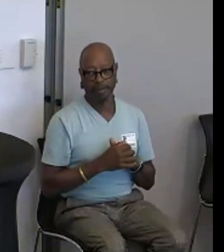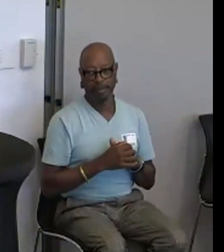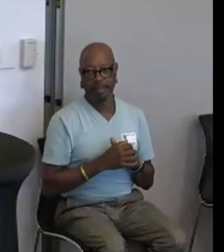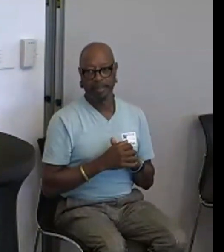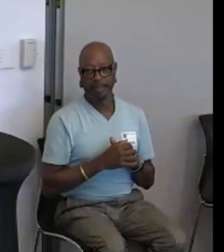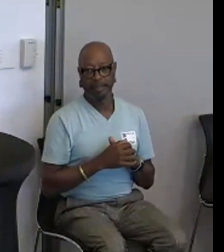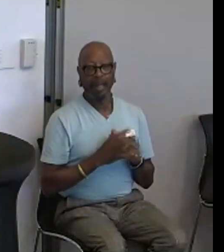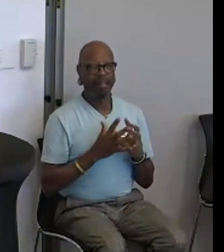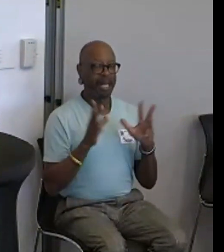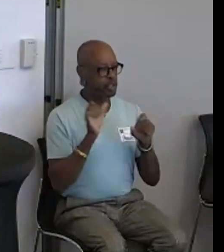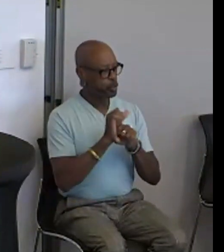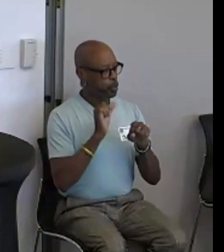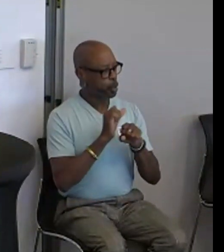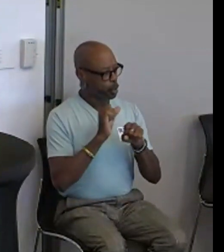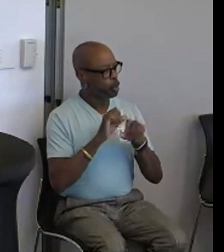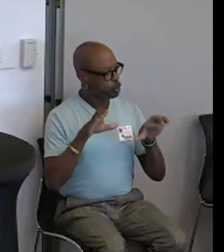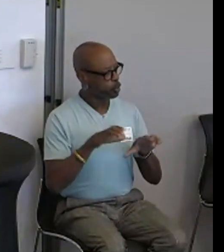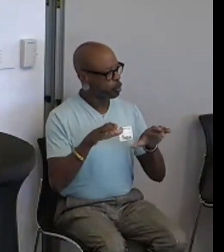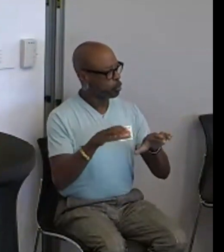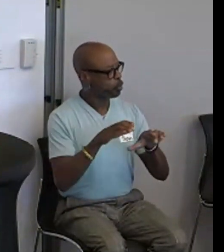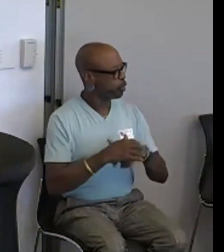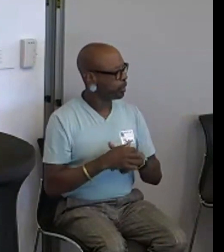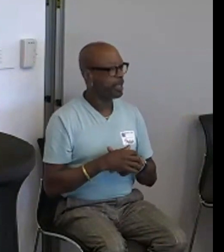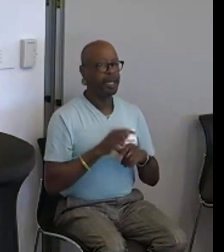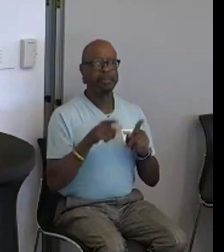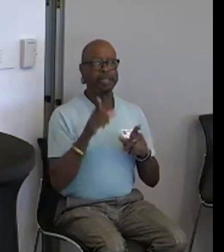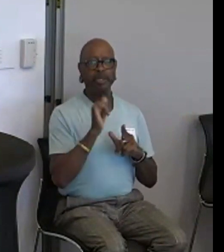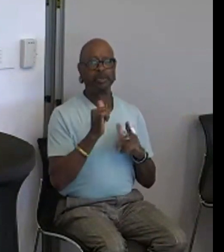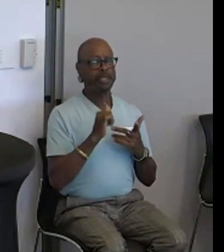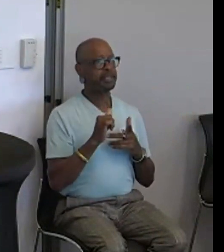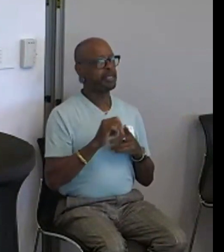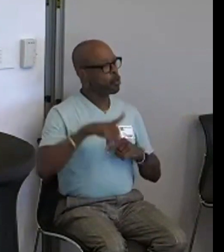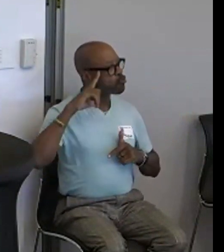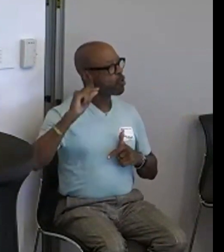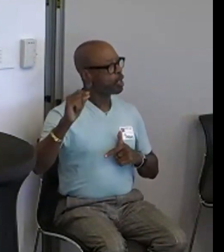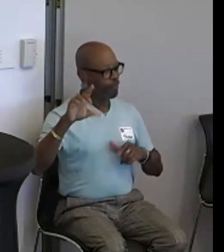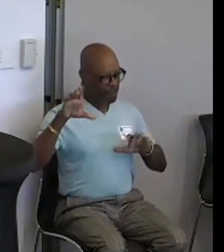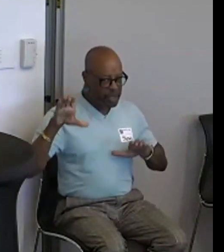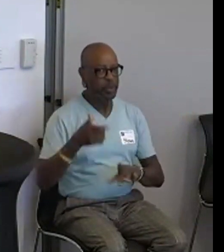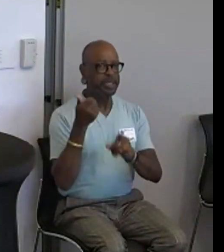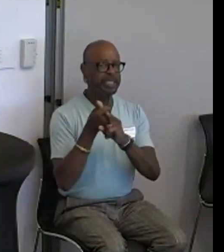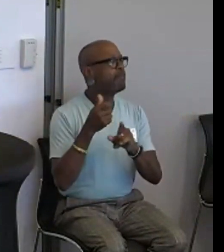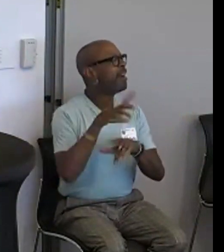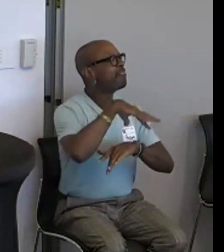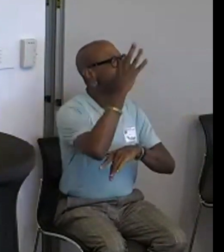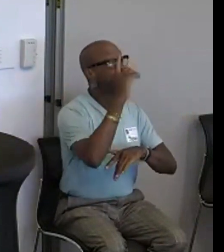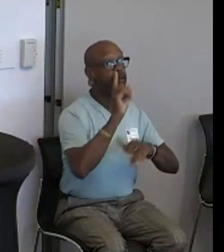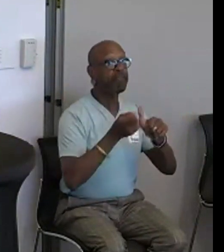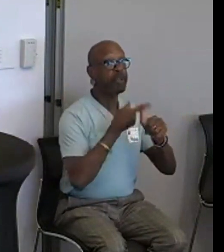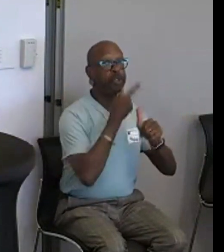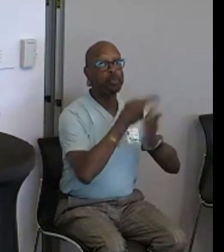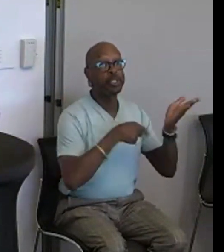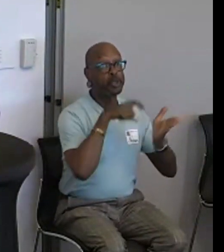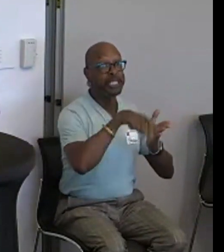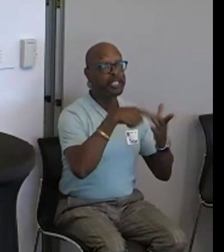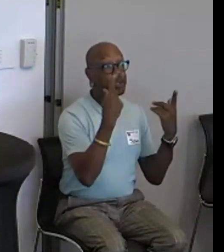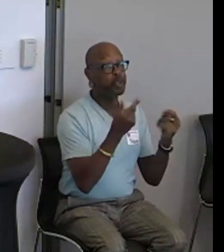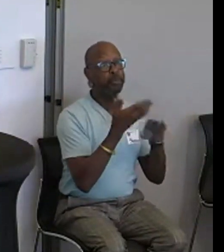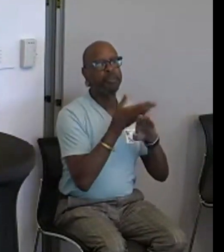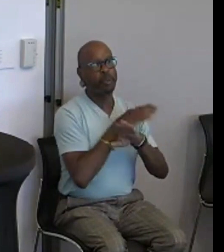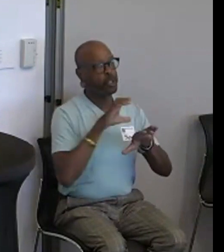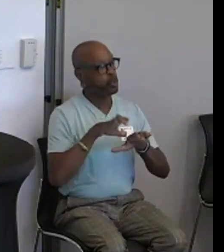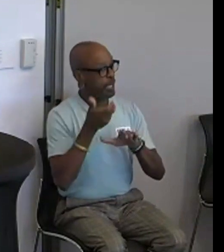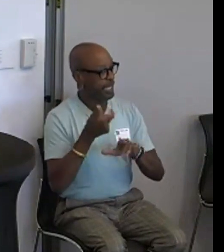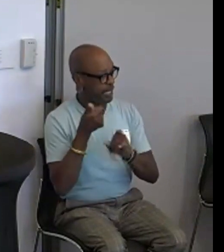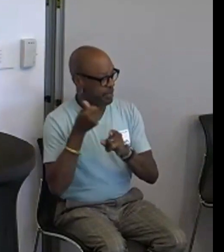of work to be done, but don't just run off and do it. Find out what needs to be done before you do anything,